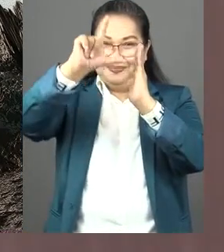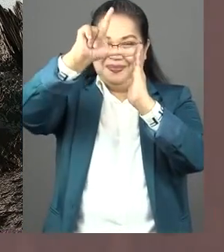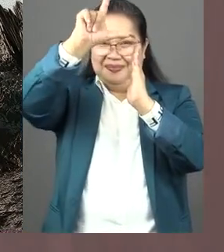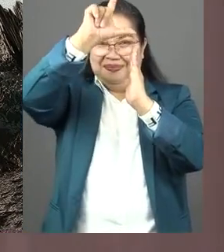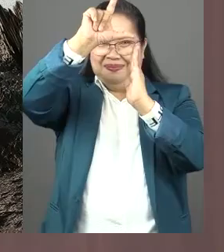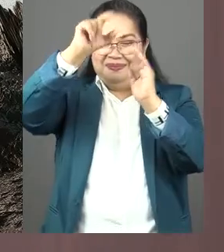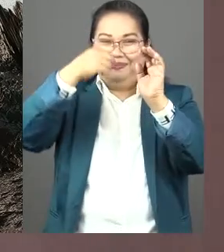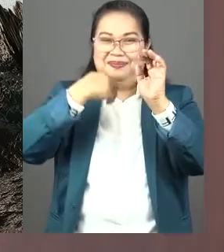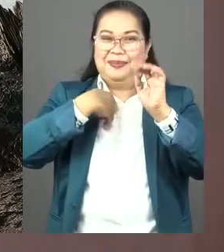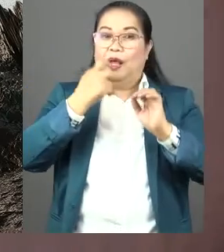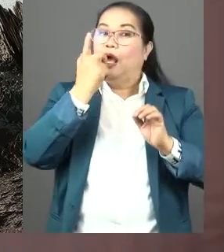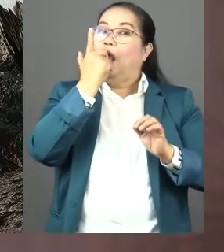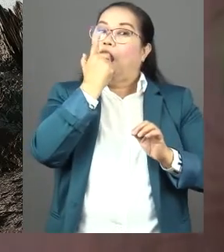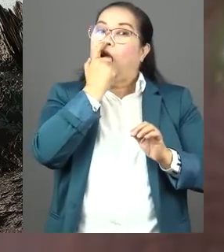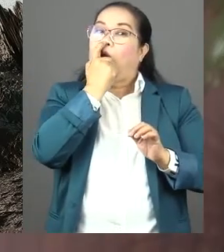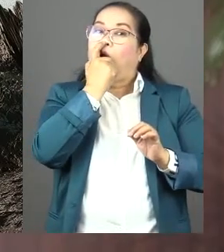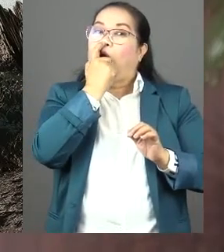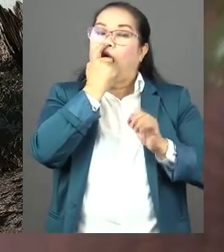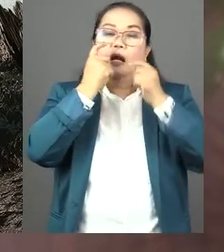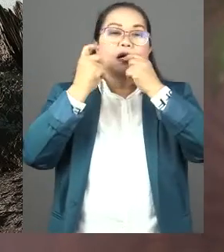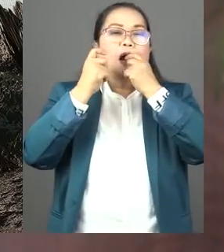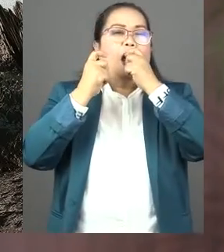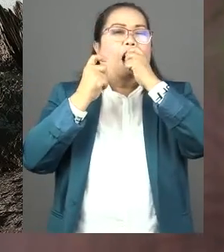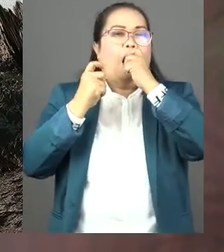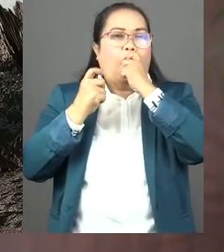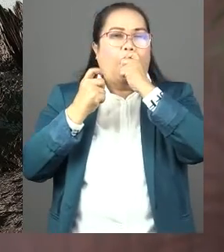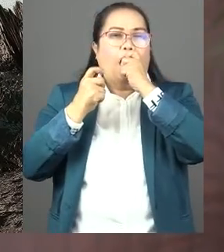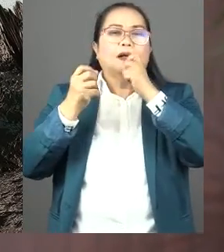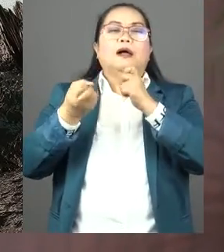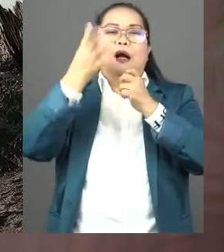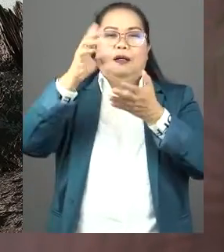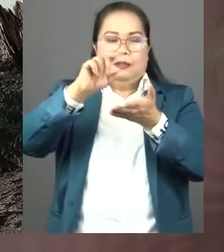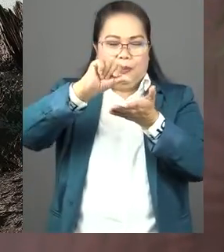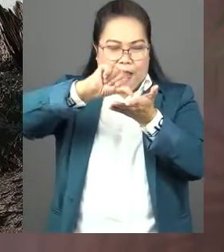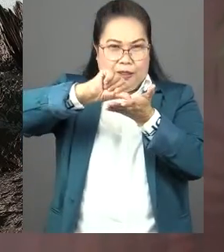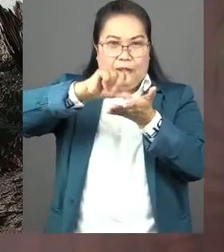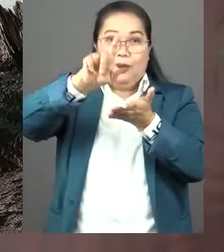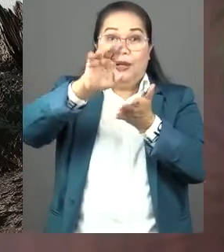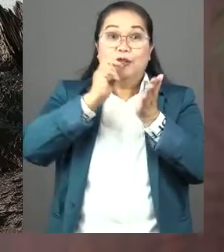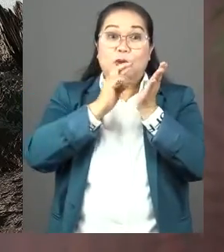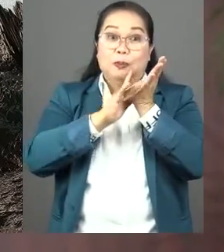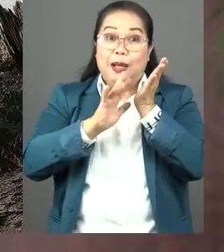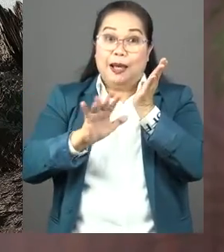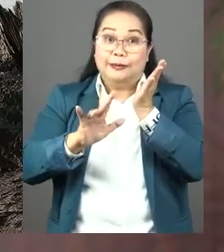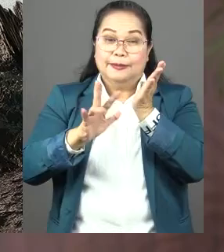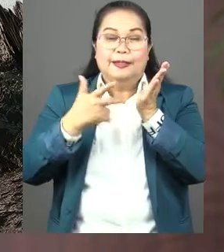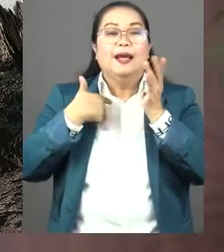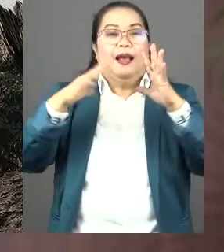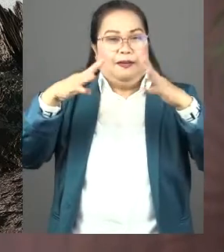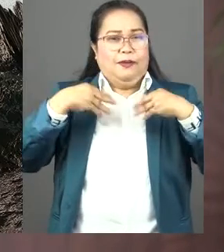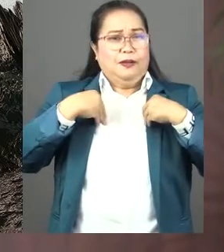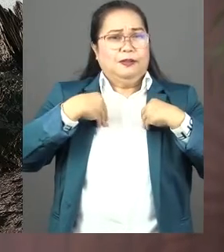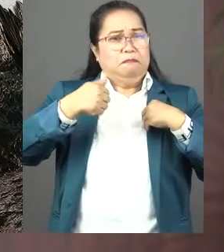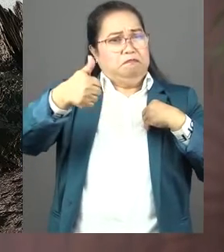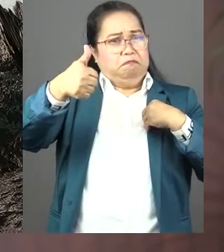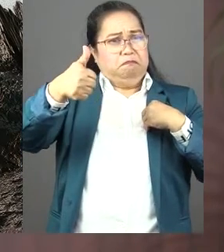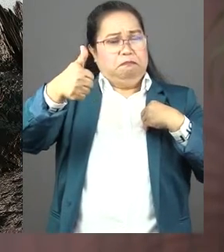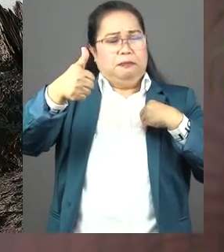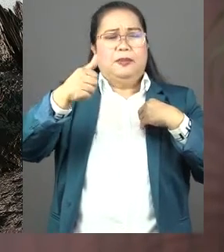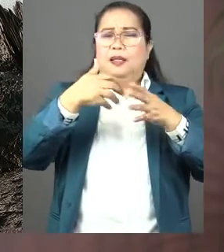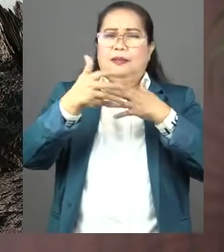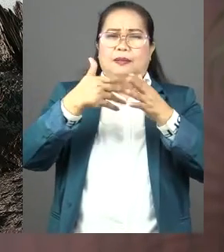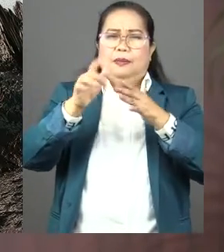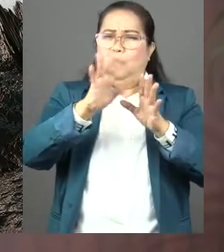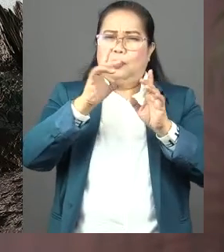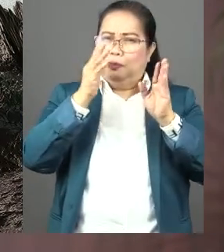having breathalyzers, you know, to analyze how much alcohol is there in your breath, there are what you call acceptable blood alcohol limits. We'll not